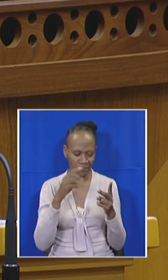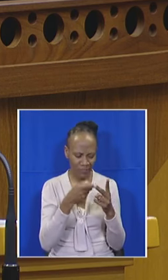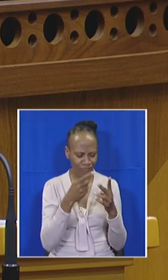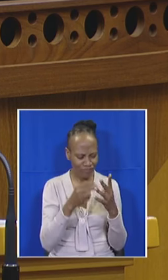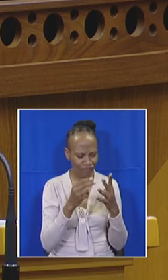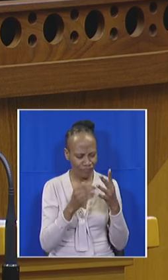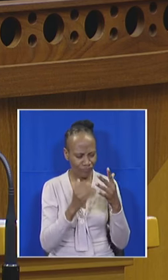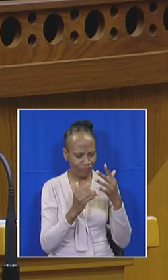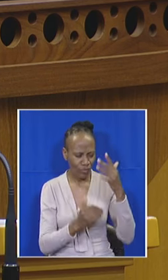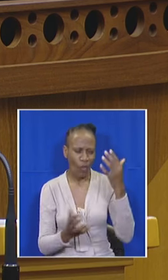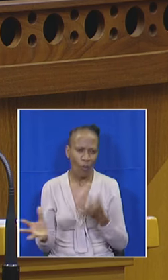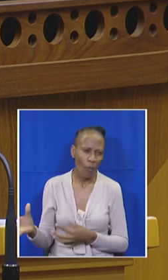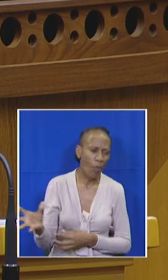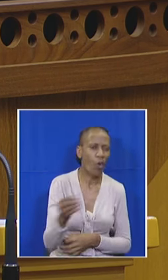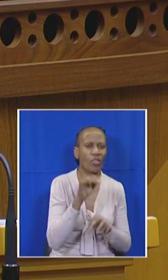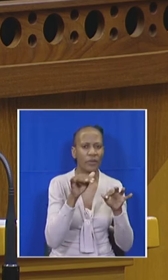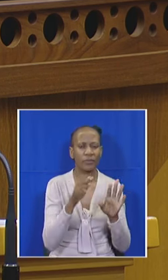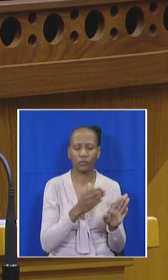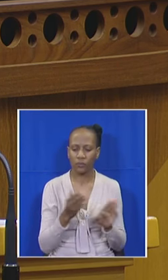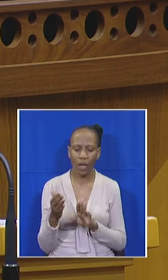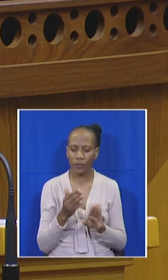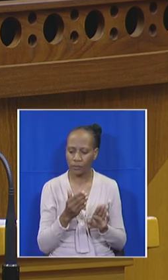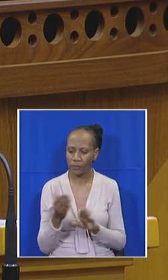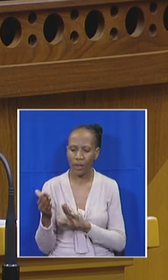who sacrificed lives,